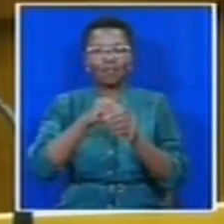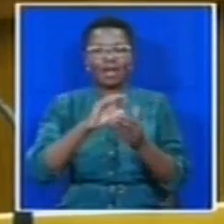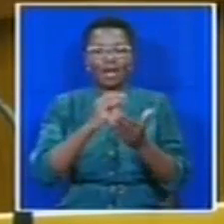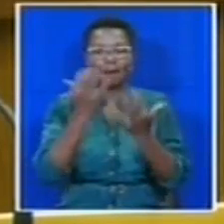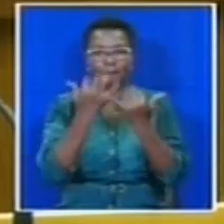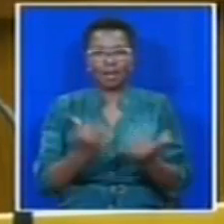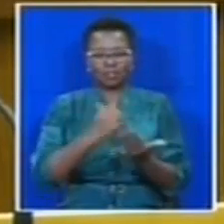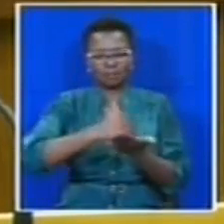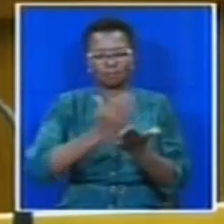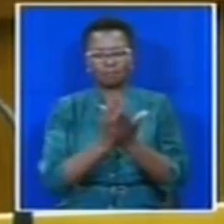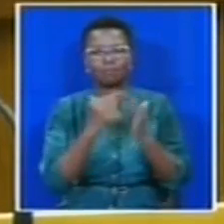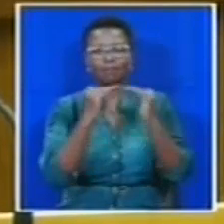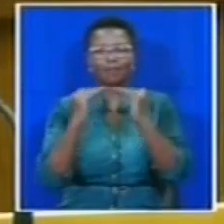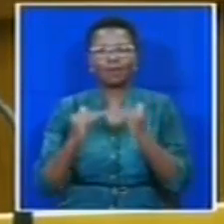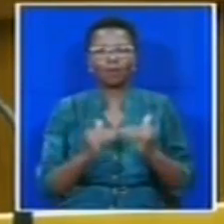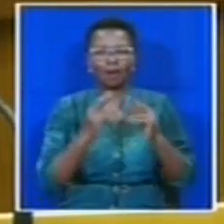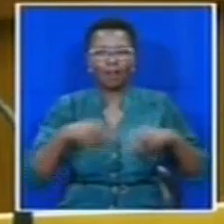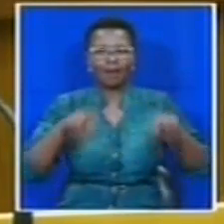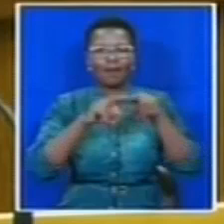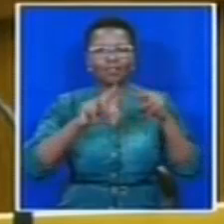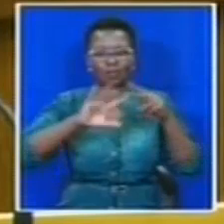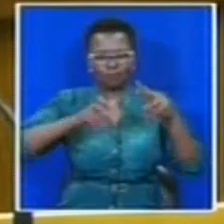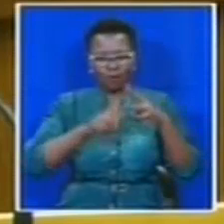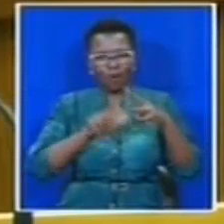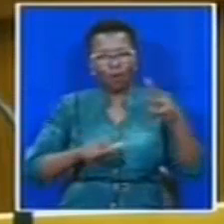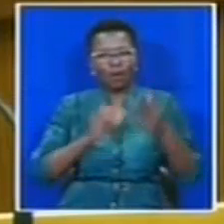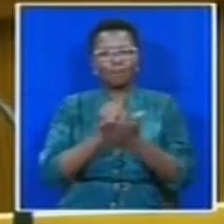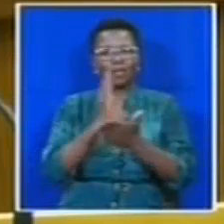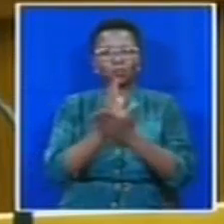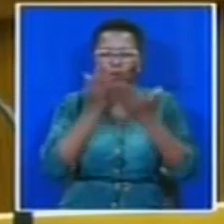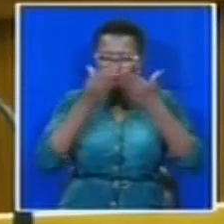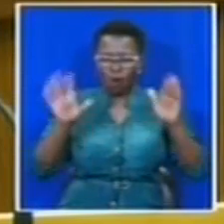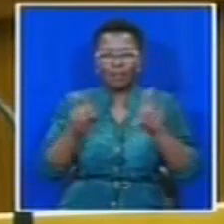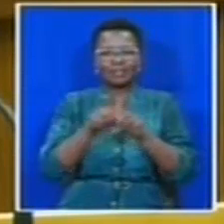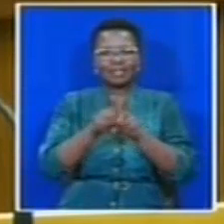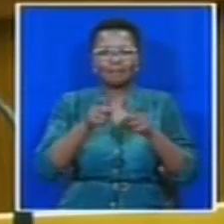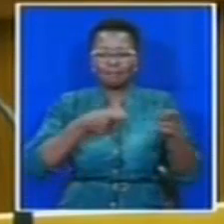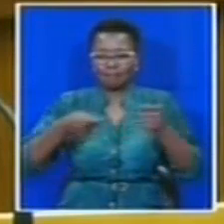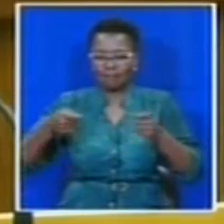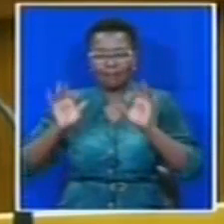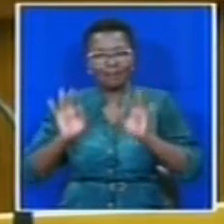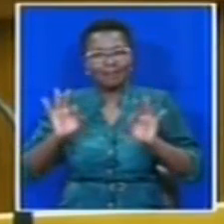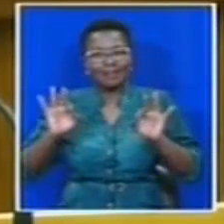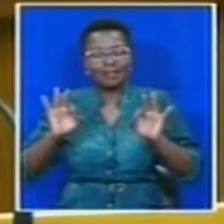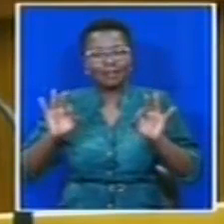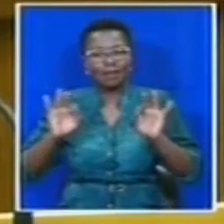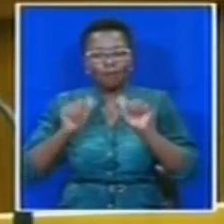revenue, measures to ensure transparency and competitive and cost-effective procurement systems, and controls over borrowing